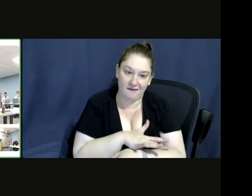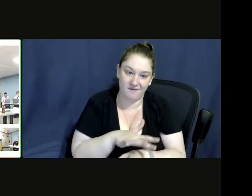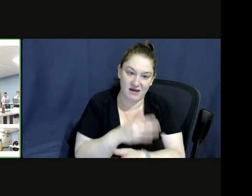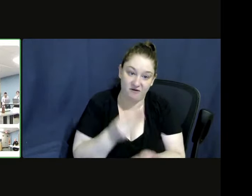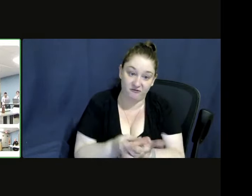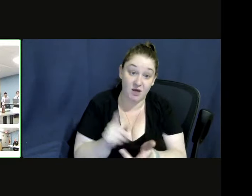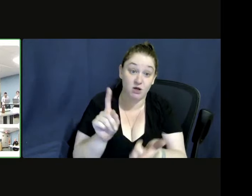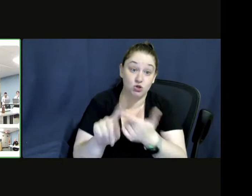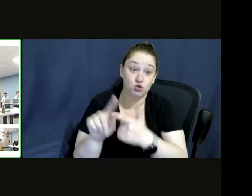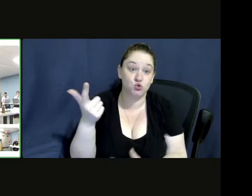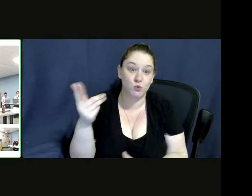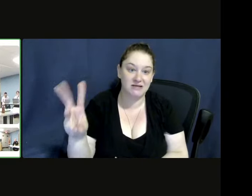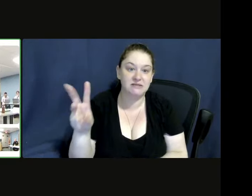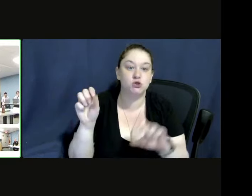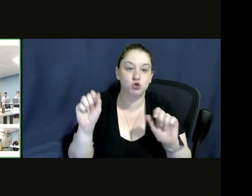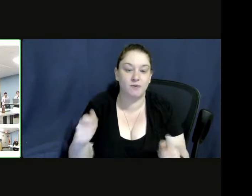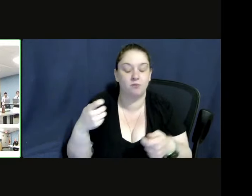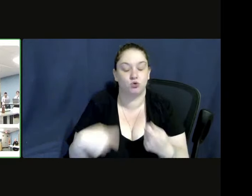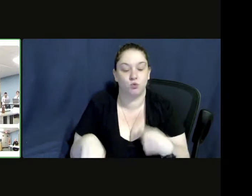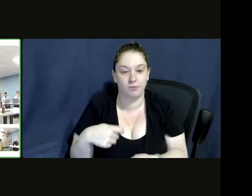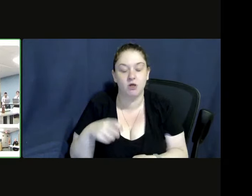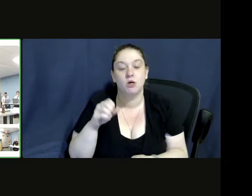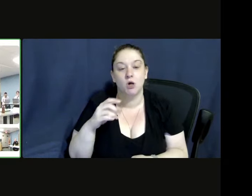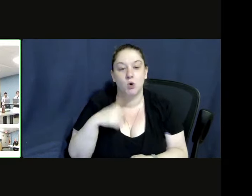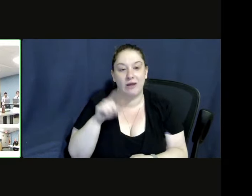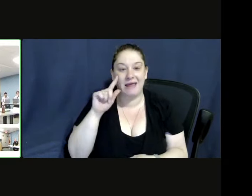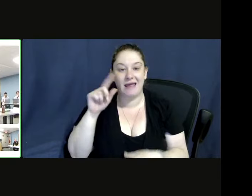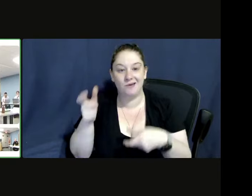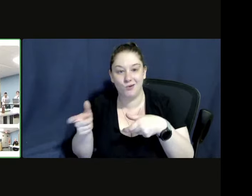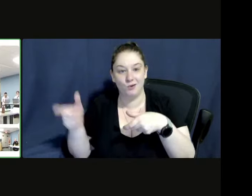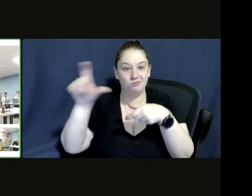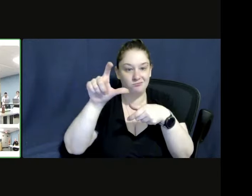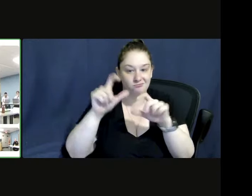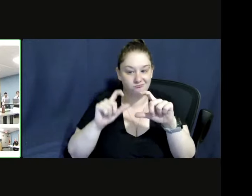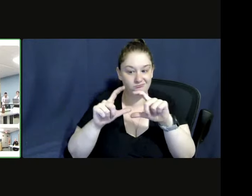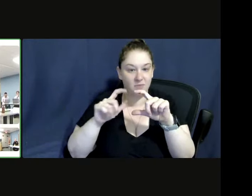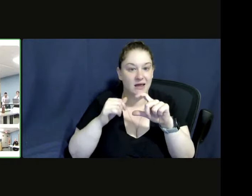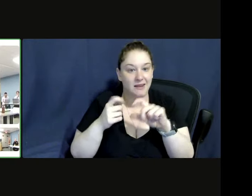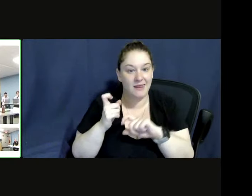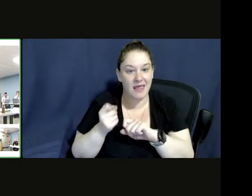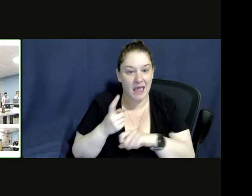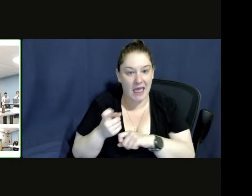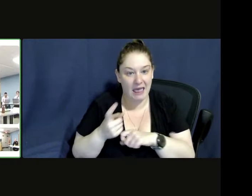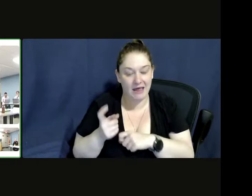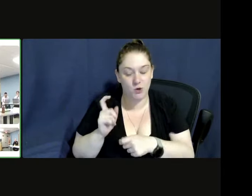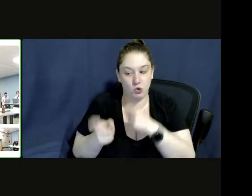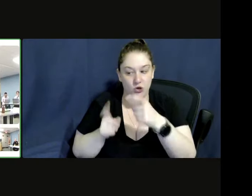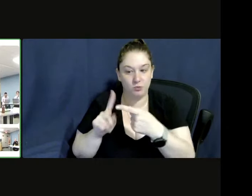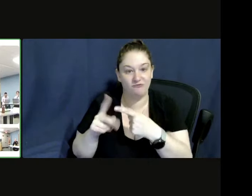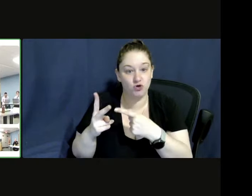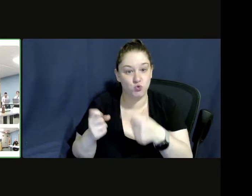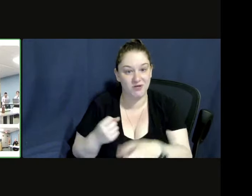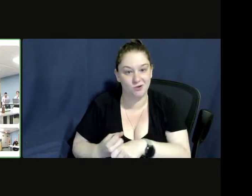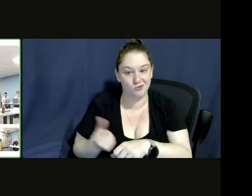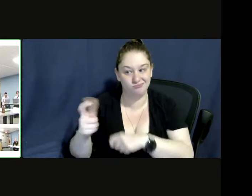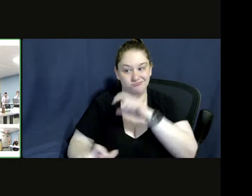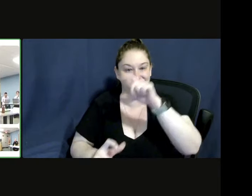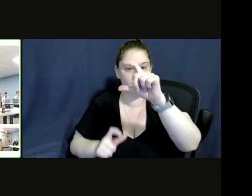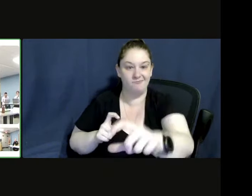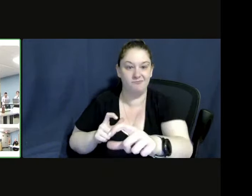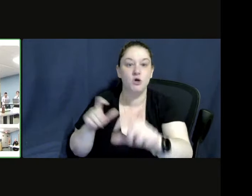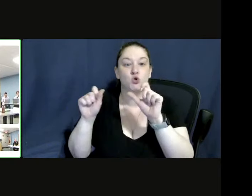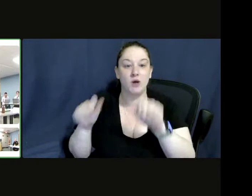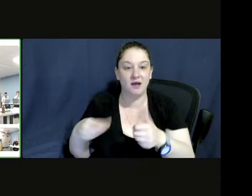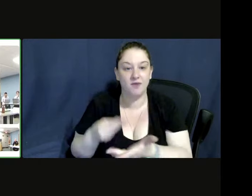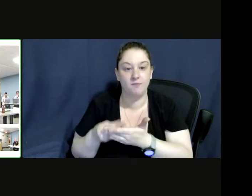2026 to replace them. And so we had to up our annual contributions the next 2 years to be able to have the money to